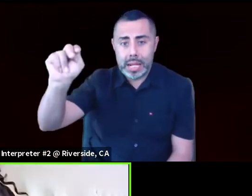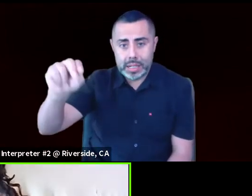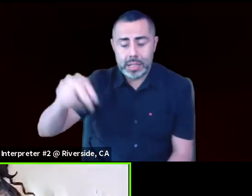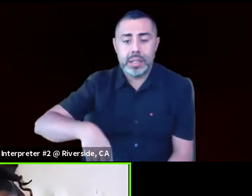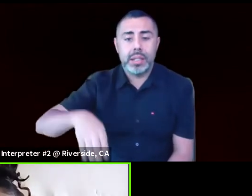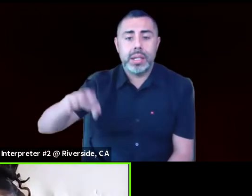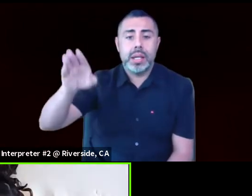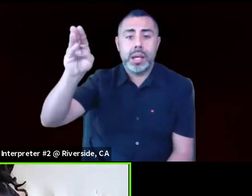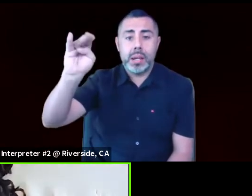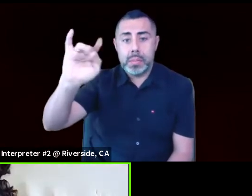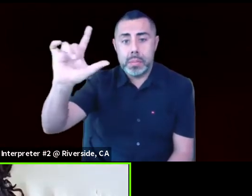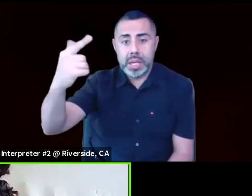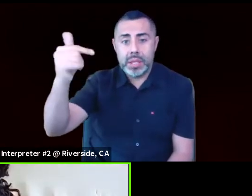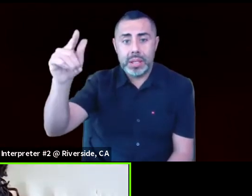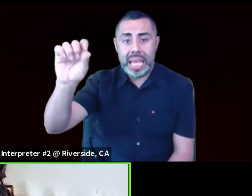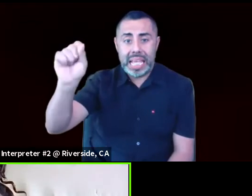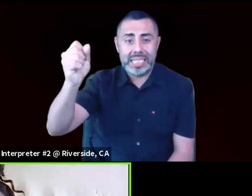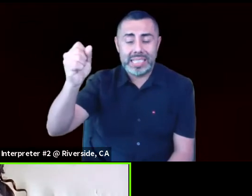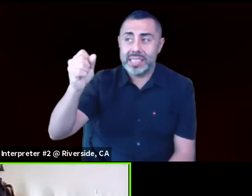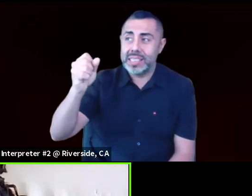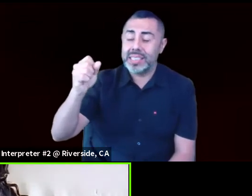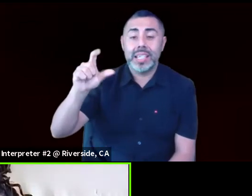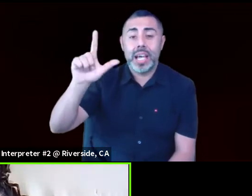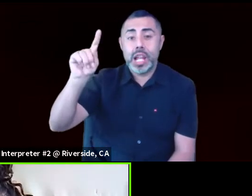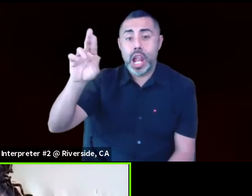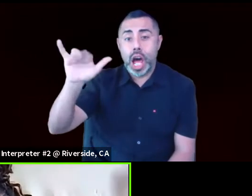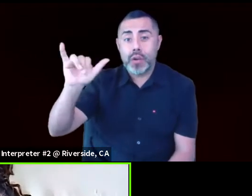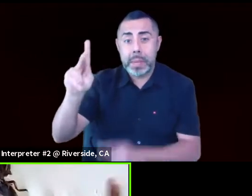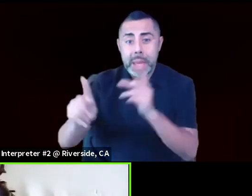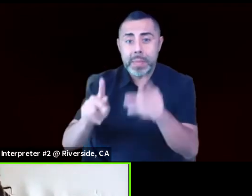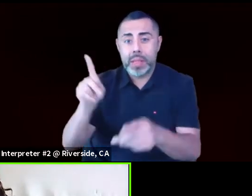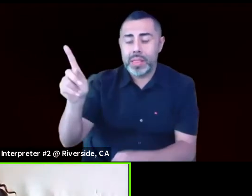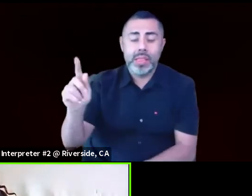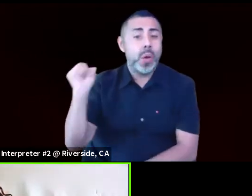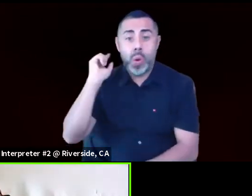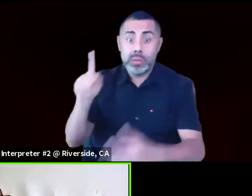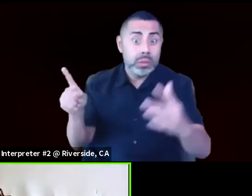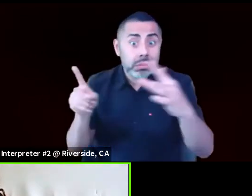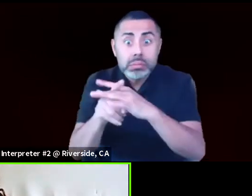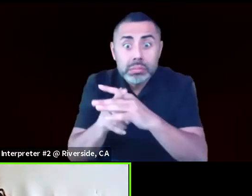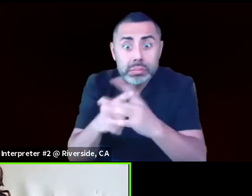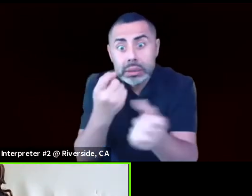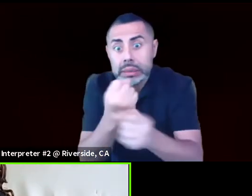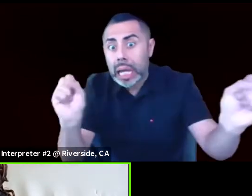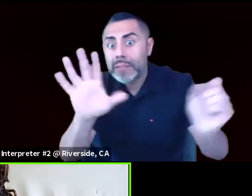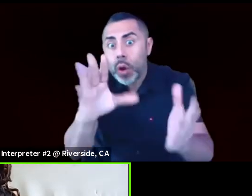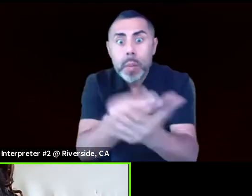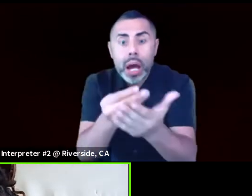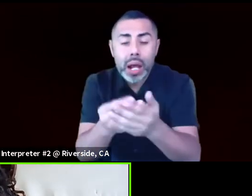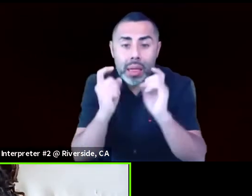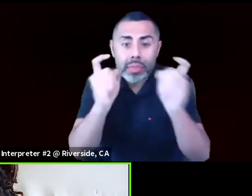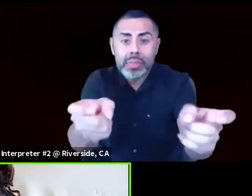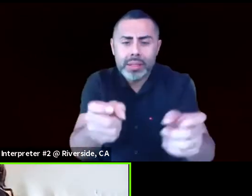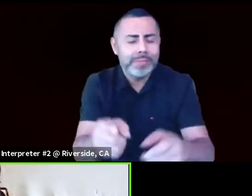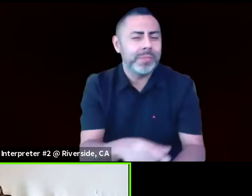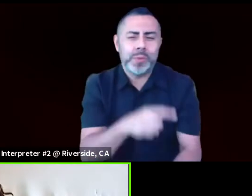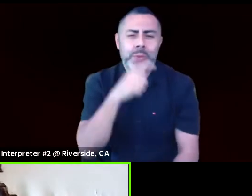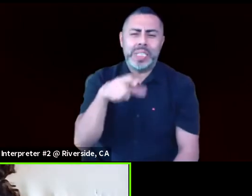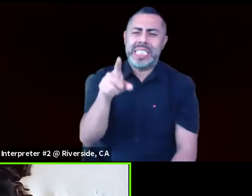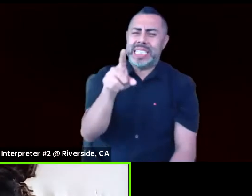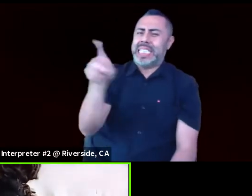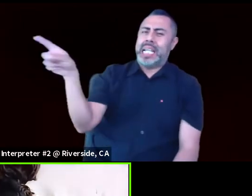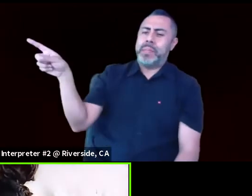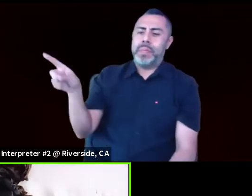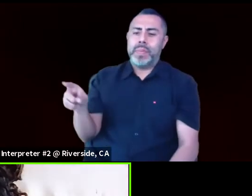coming to save your finances. And you don't need them to. How are we reimagining money